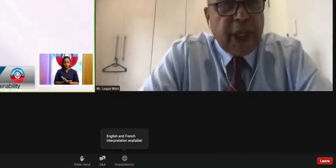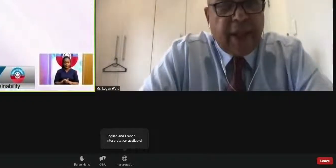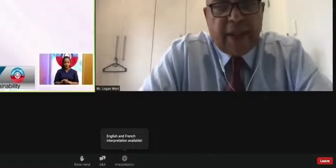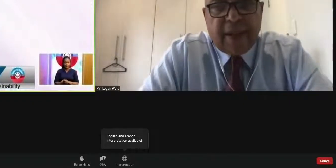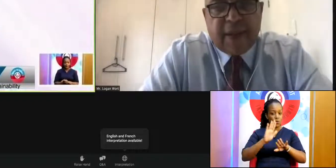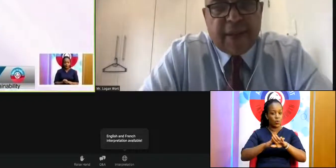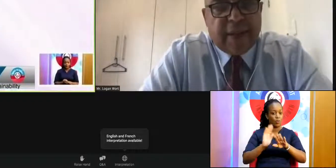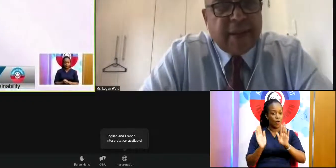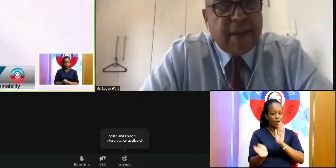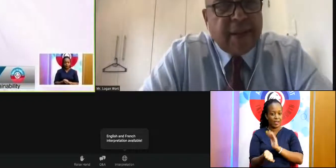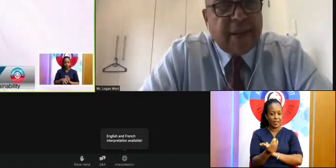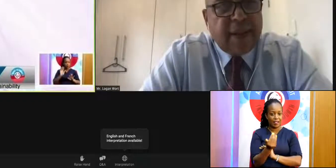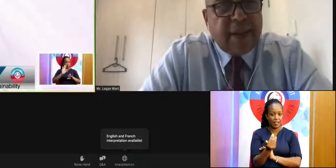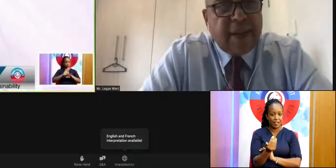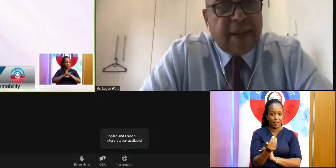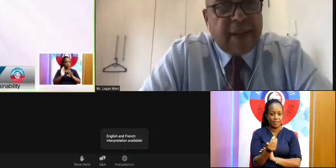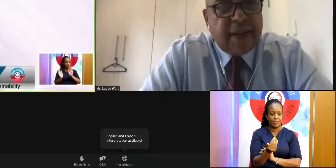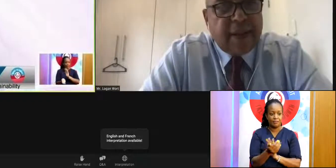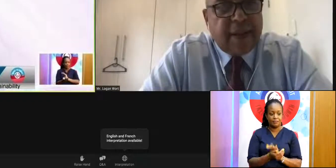Good morning.